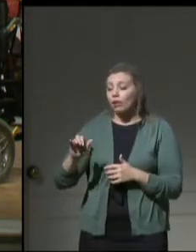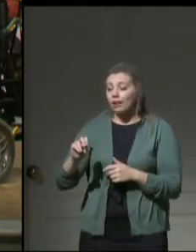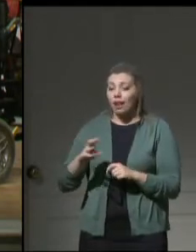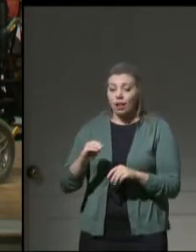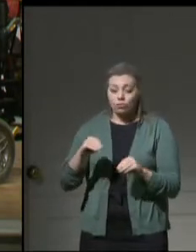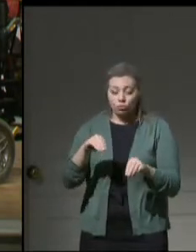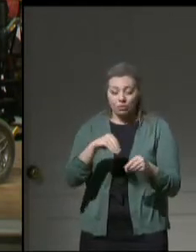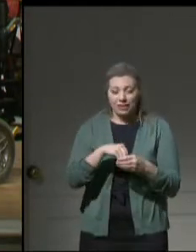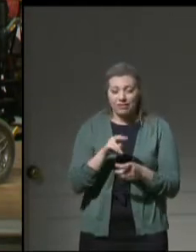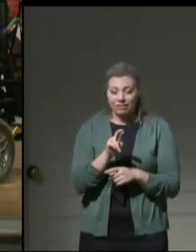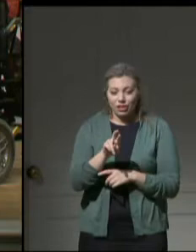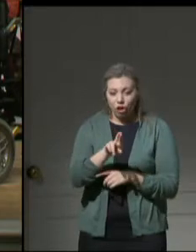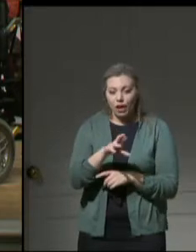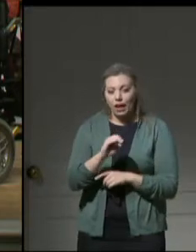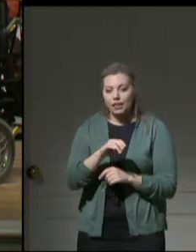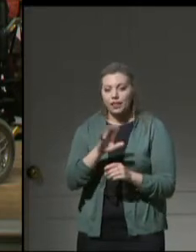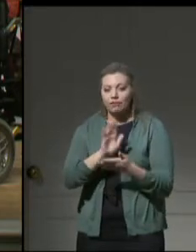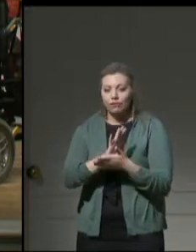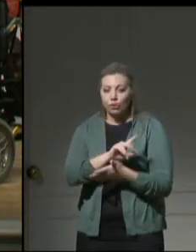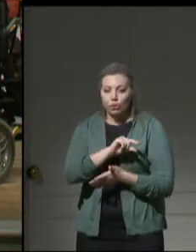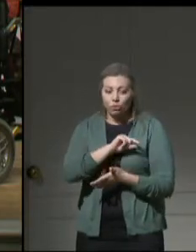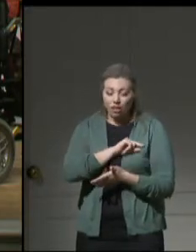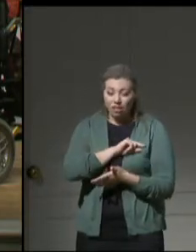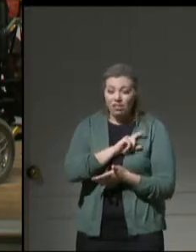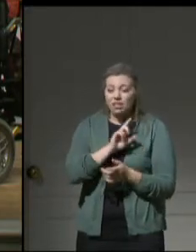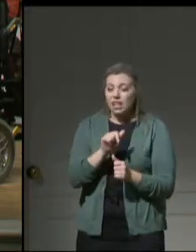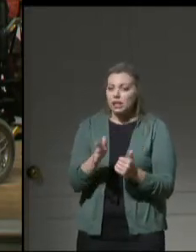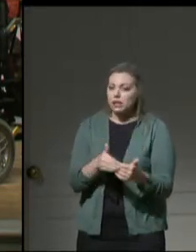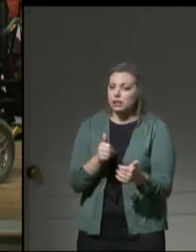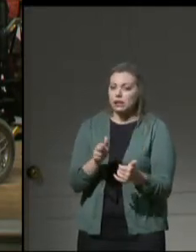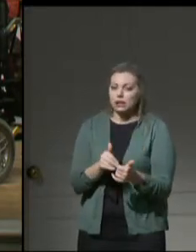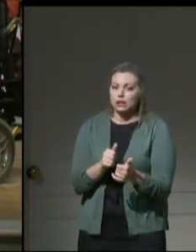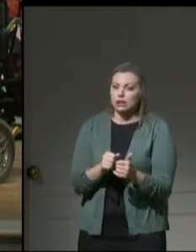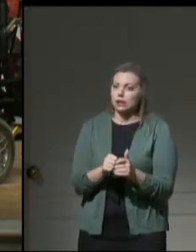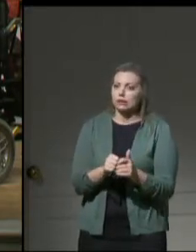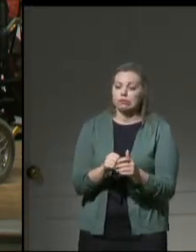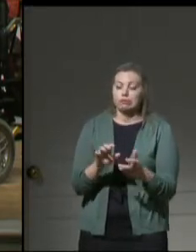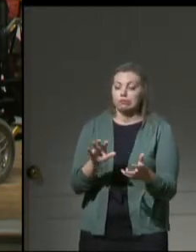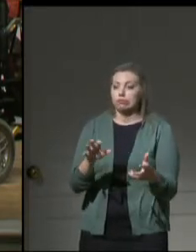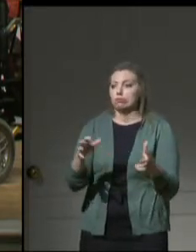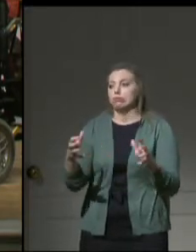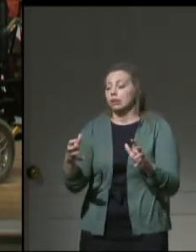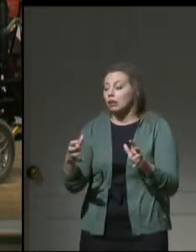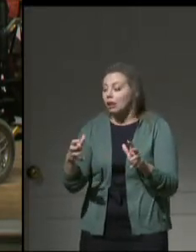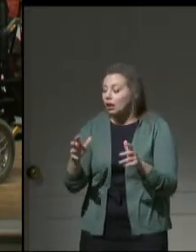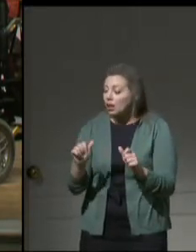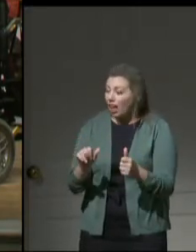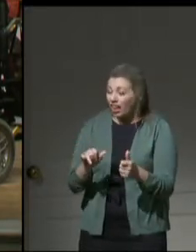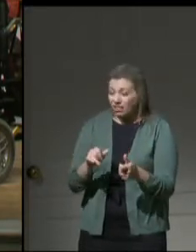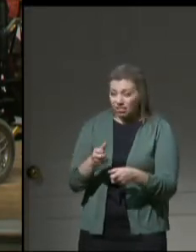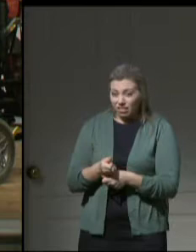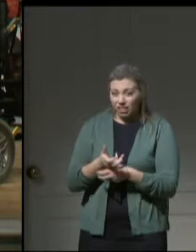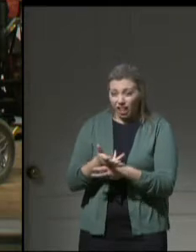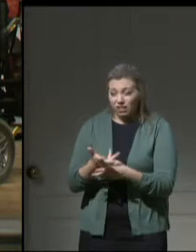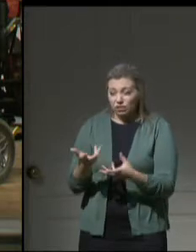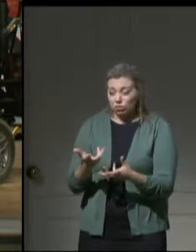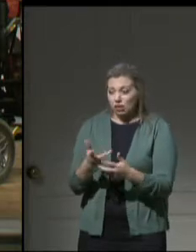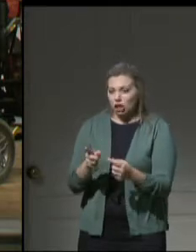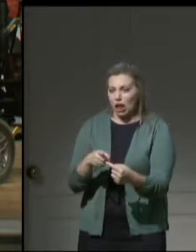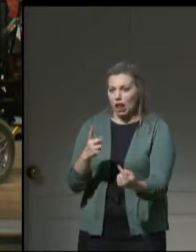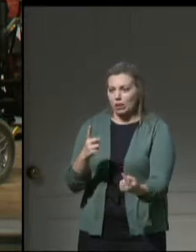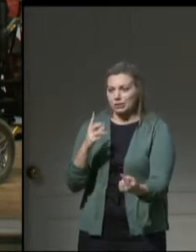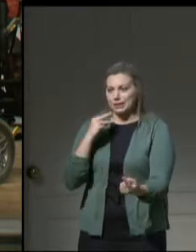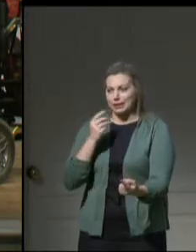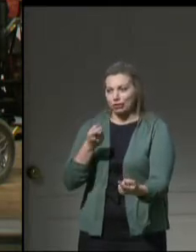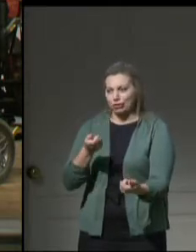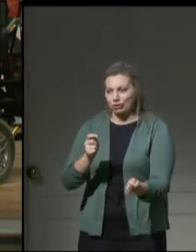and the video quality and all that can easily go the other way, and you can end up with the opposite of the experience